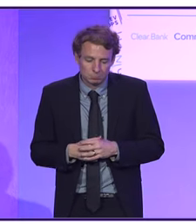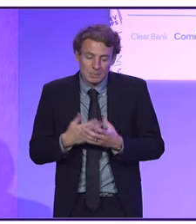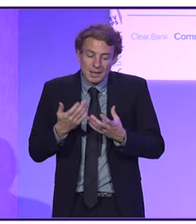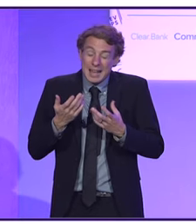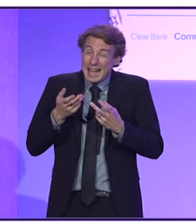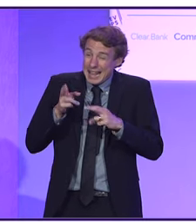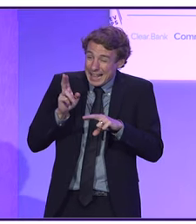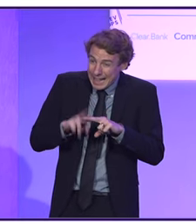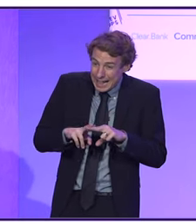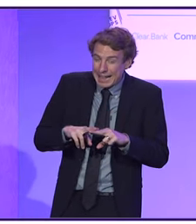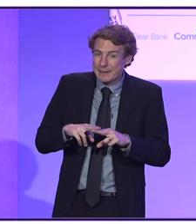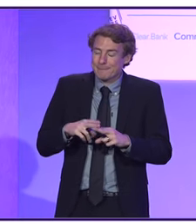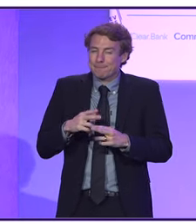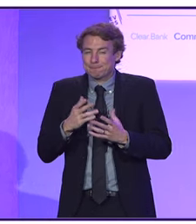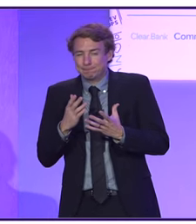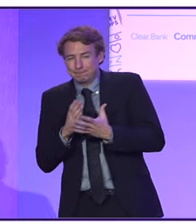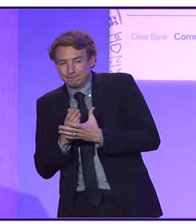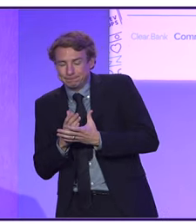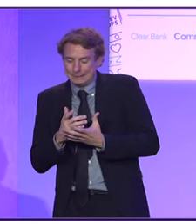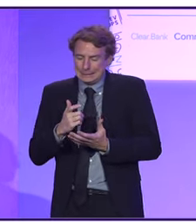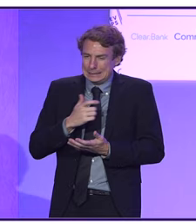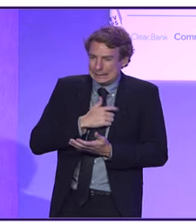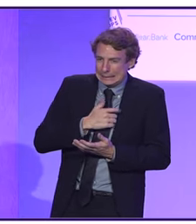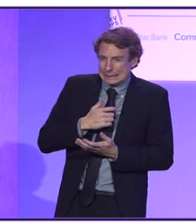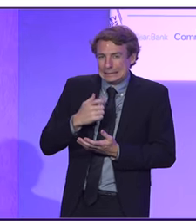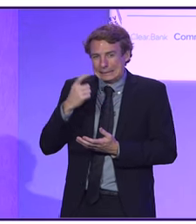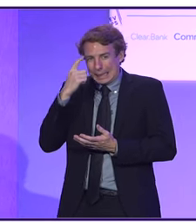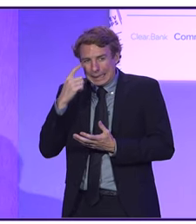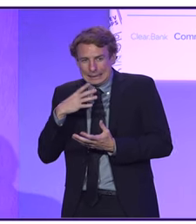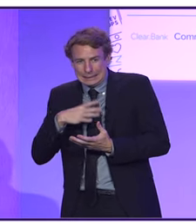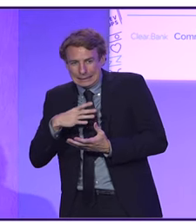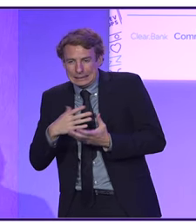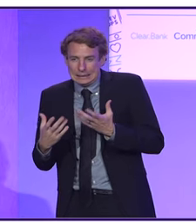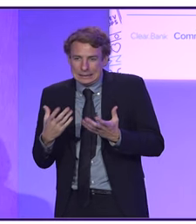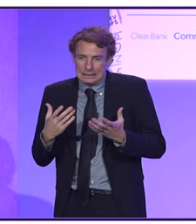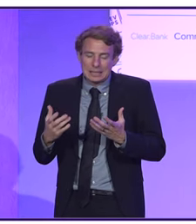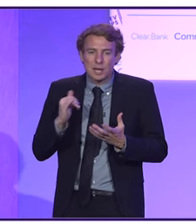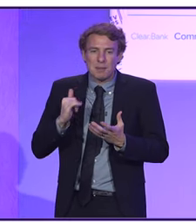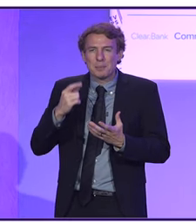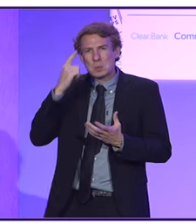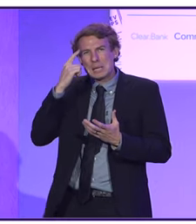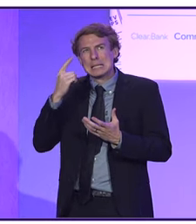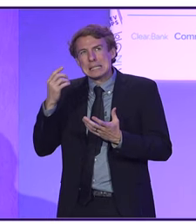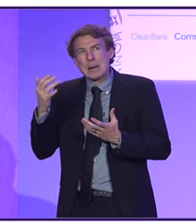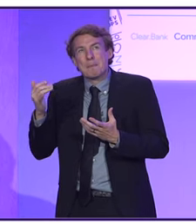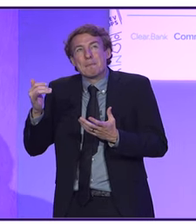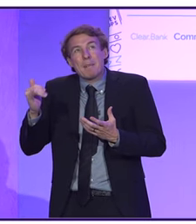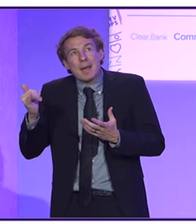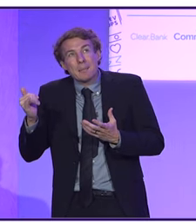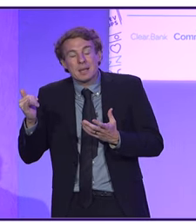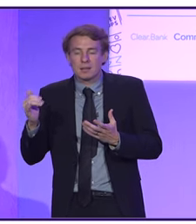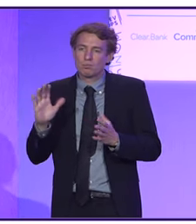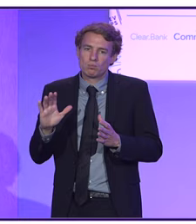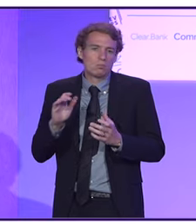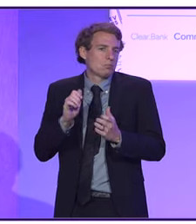really, really need them, like if you're really nervous about them, maybe there's some obscure regulatory reason why you might need them, straight to the low